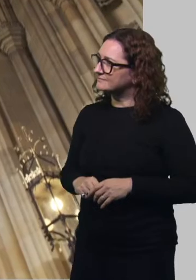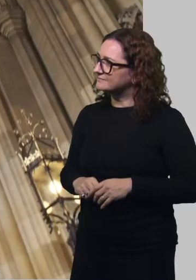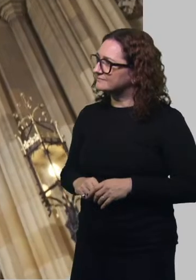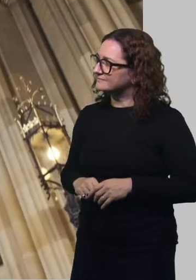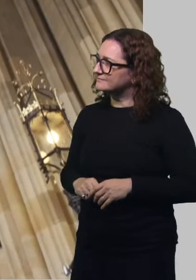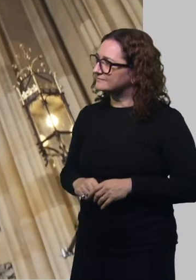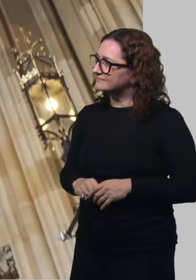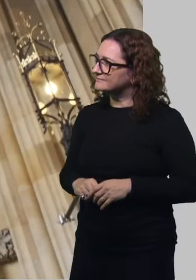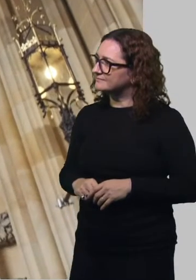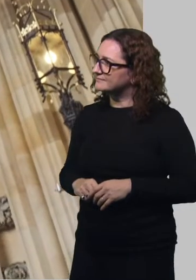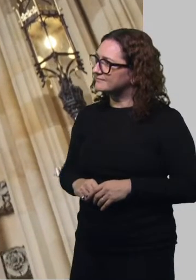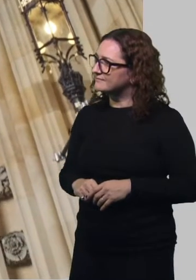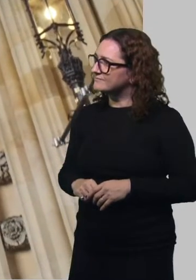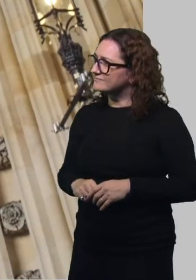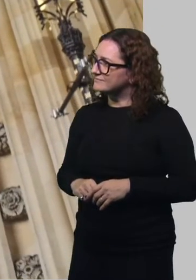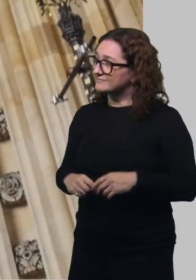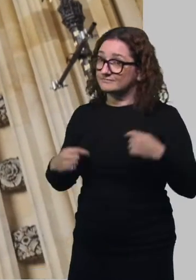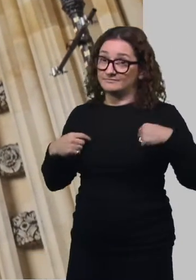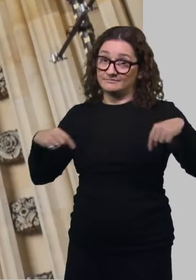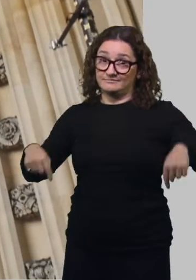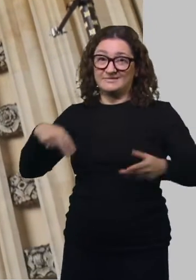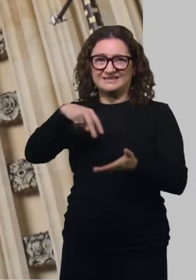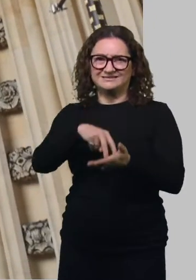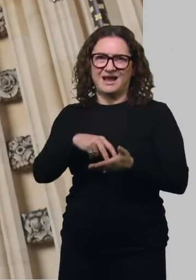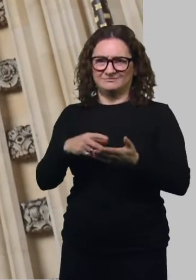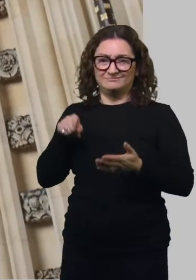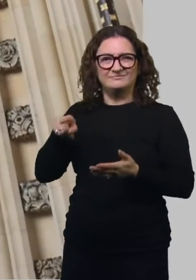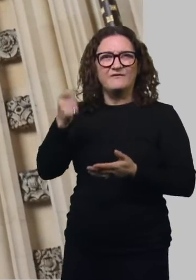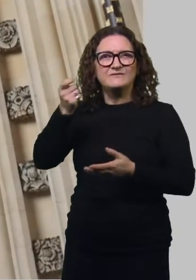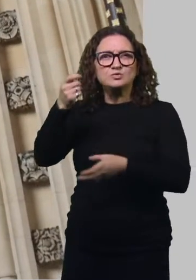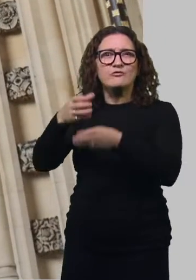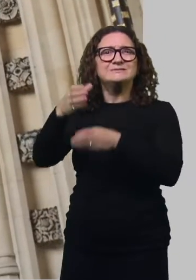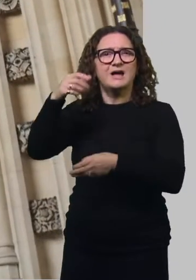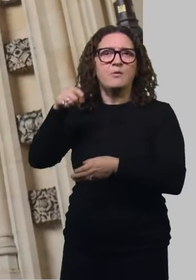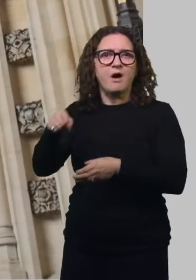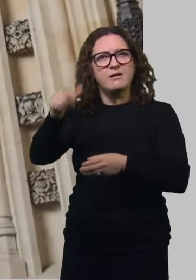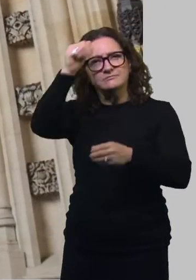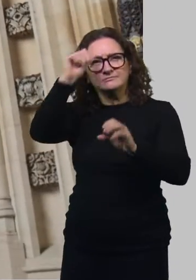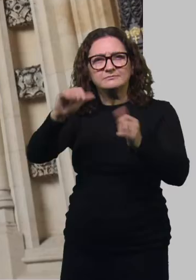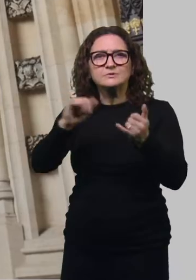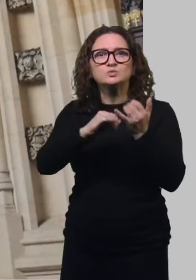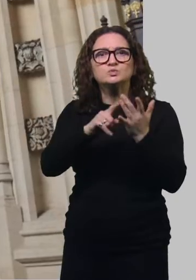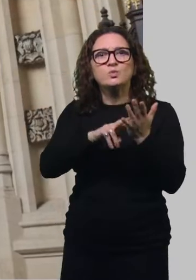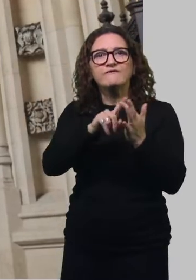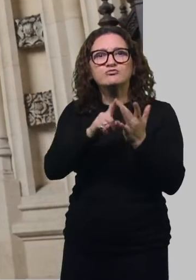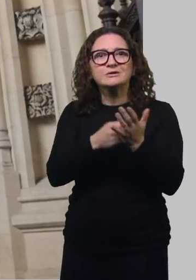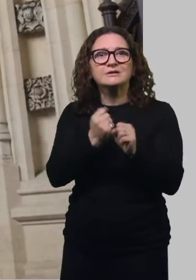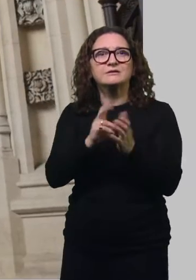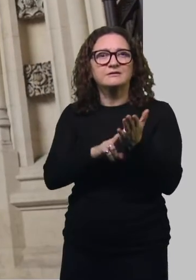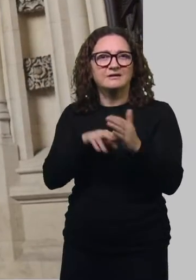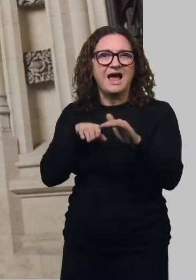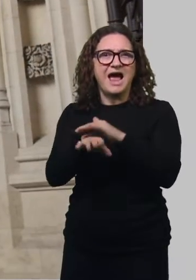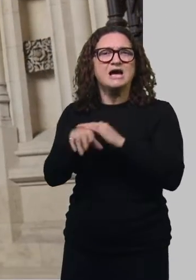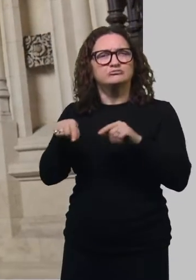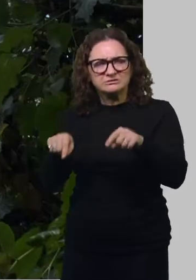I'm now standing beneath the Victoria Tower in what is known as Sovereign's Entrance. I'll come to the significance of the name shortly.